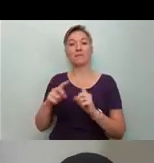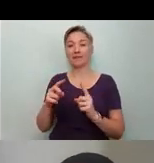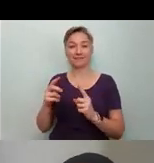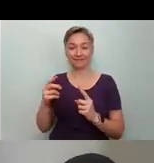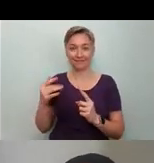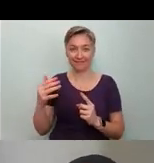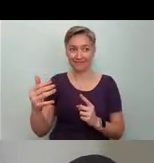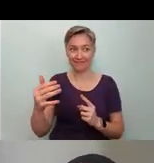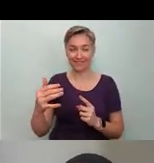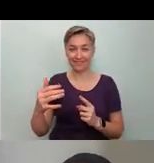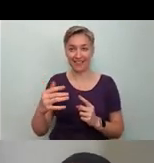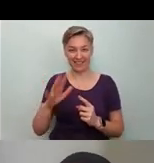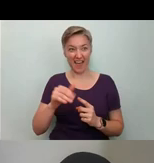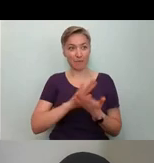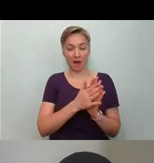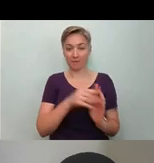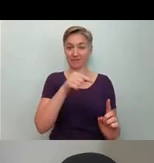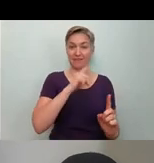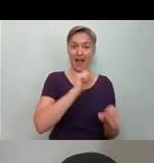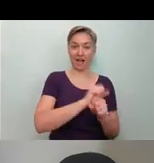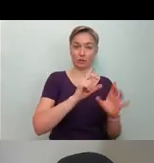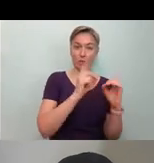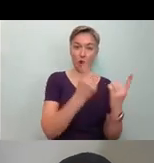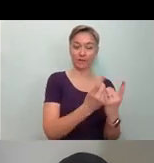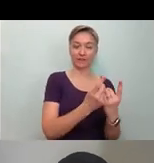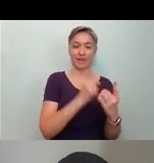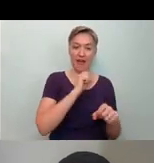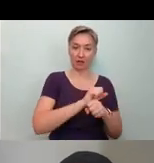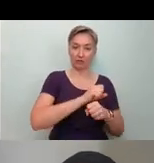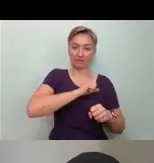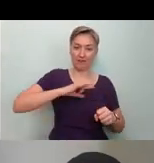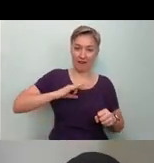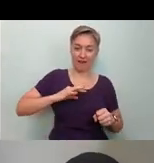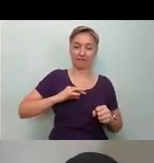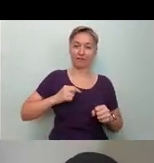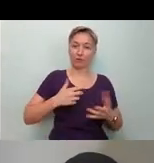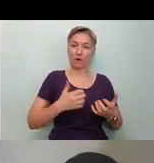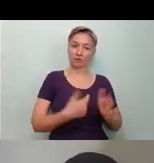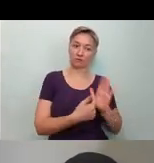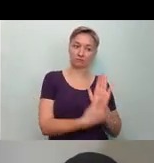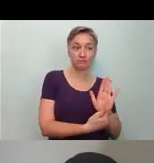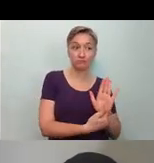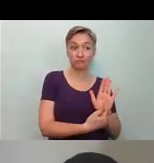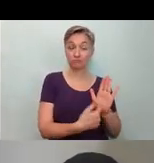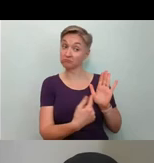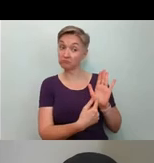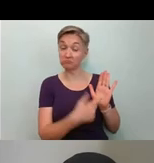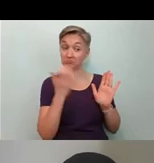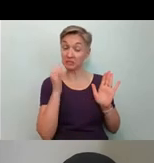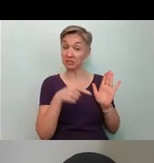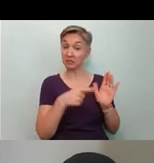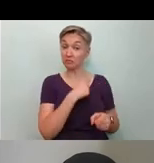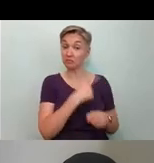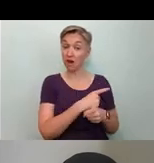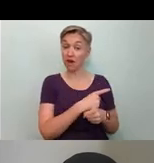an actual department, this gets down to an actual incumbent. And that is where we will definitely need the